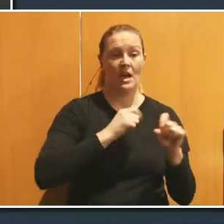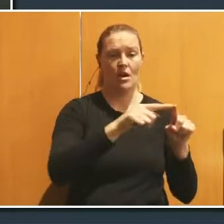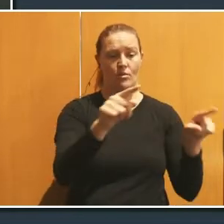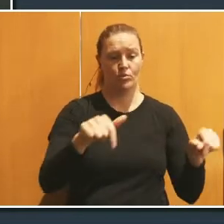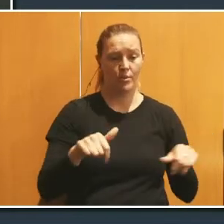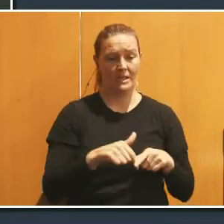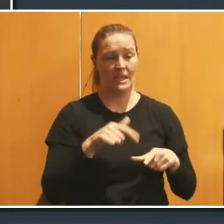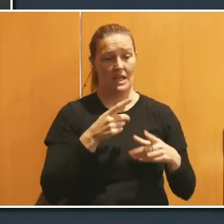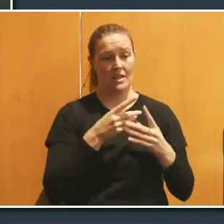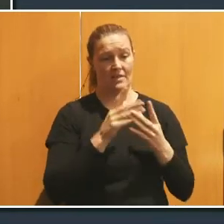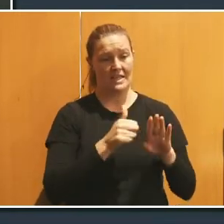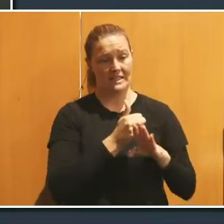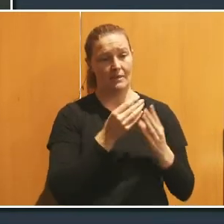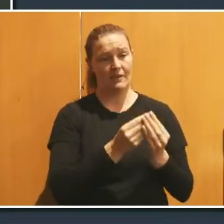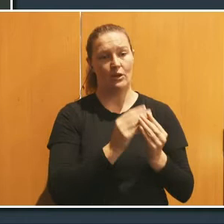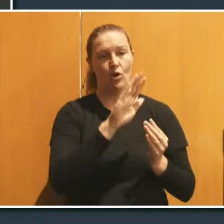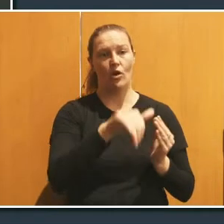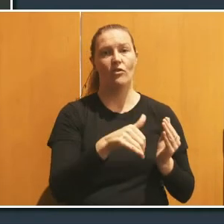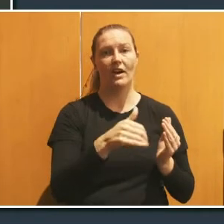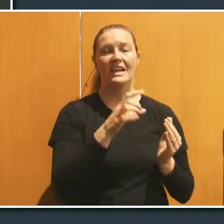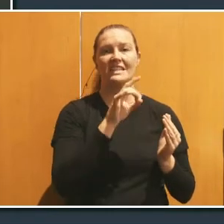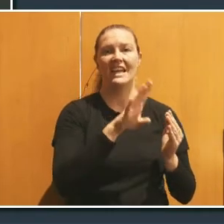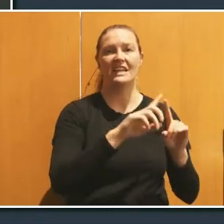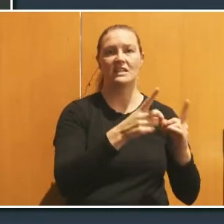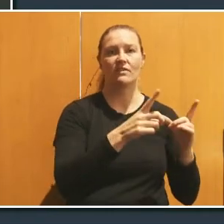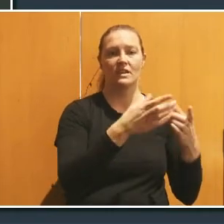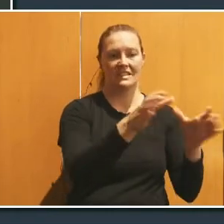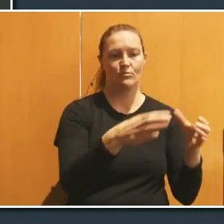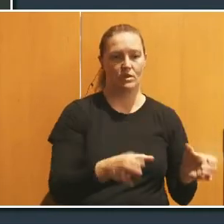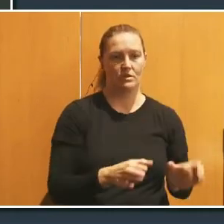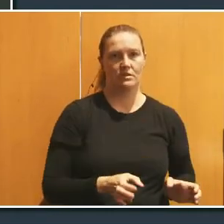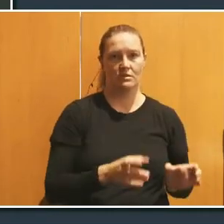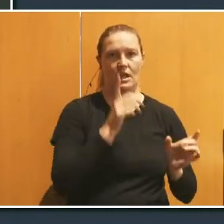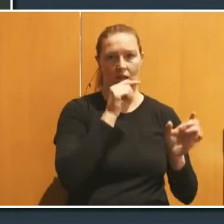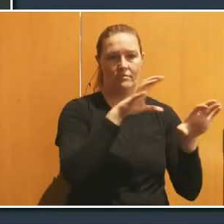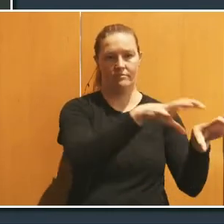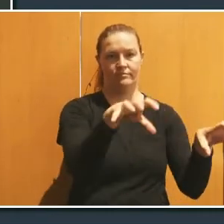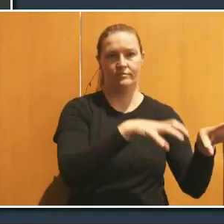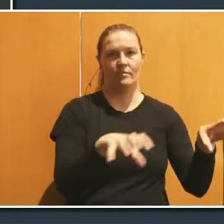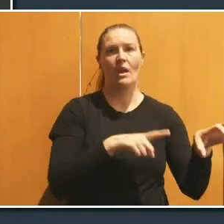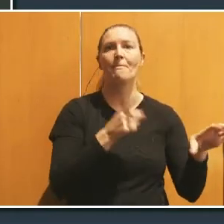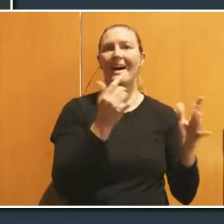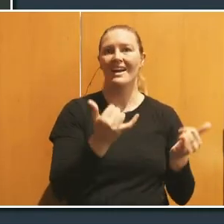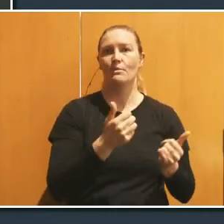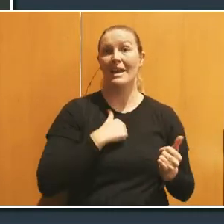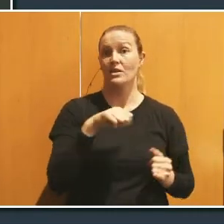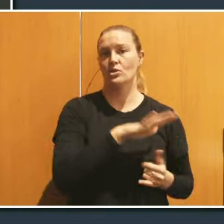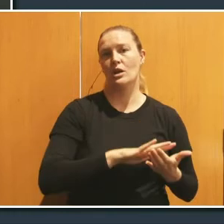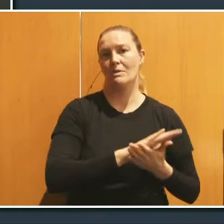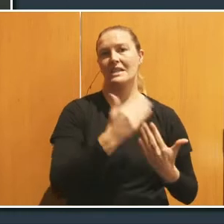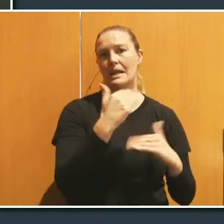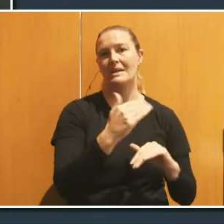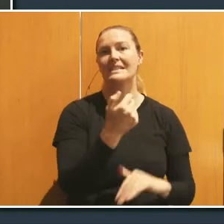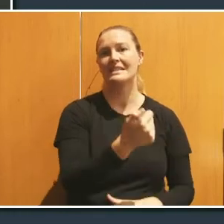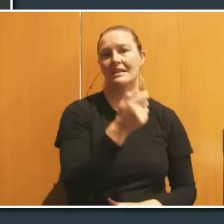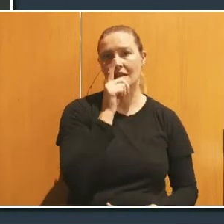it based on 10 lots being able to happen. Well, on our current zoning, we can only do 6. So we're being valued